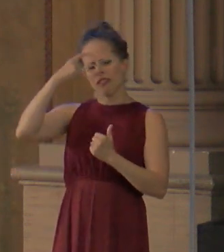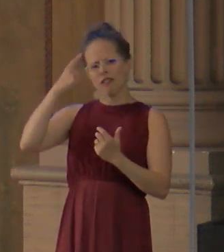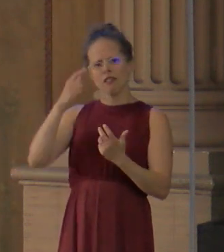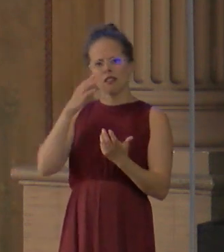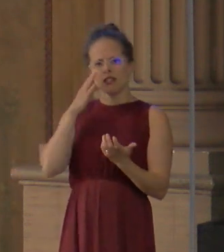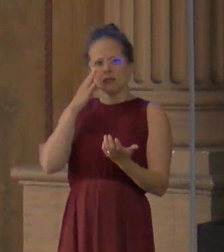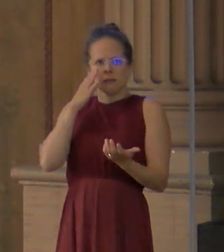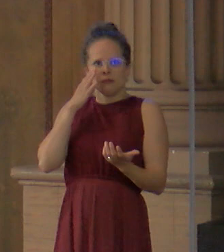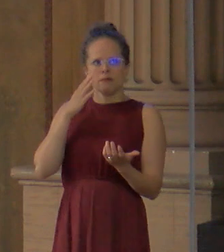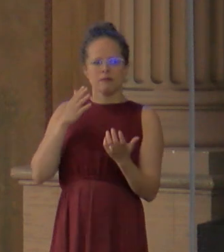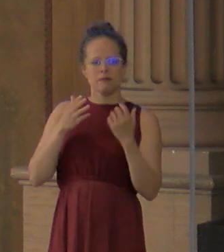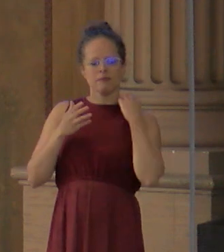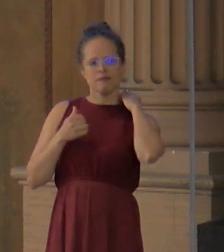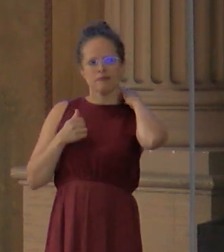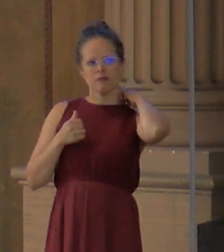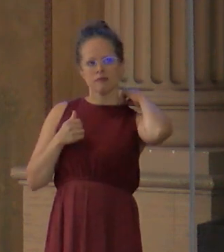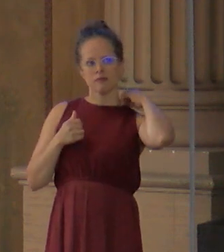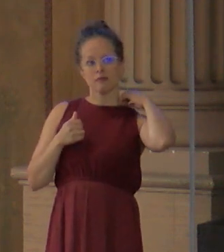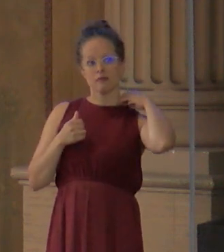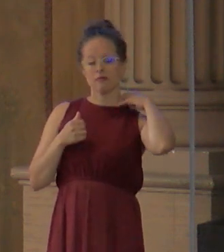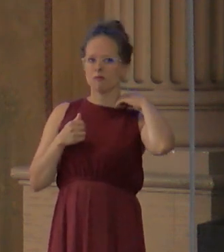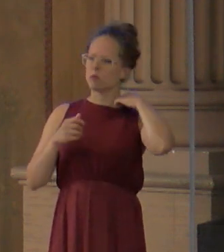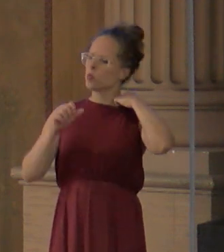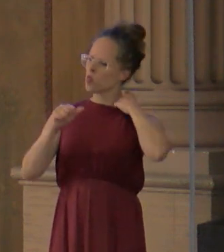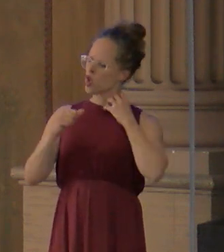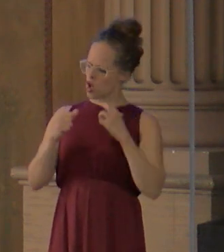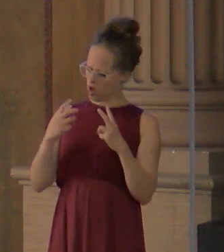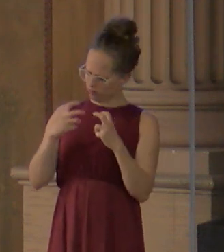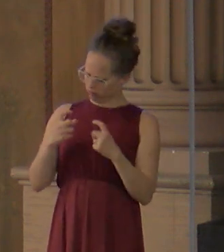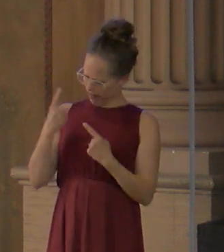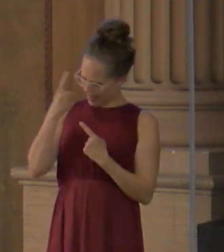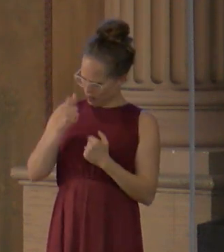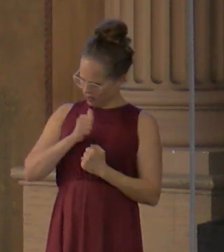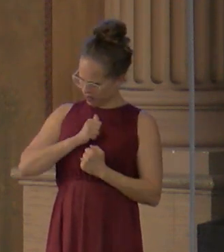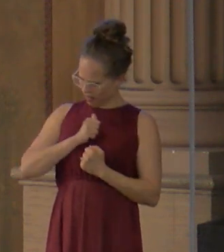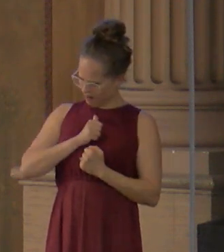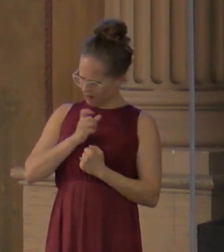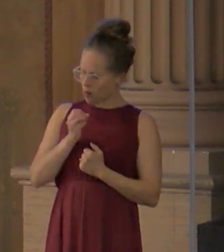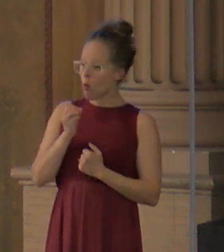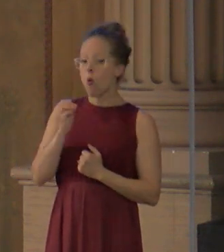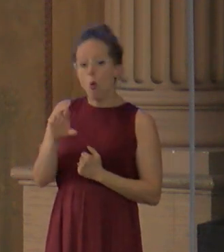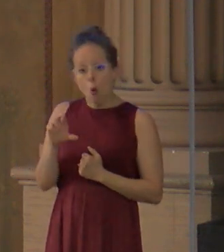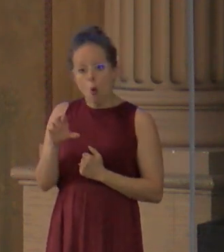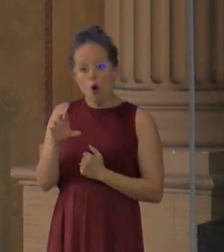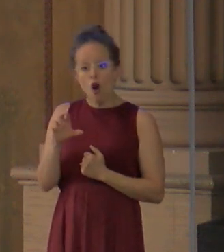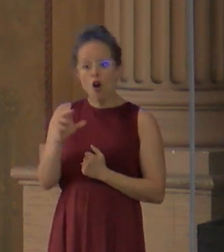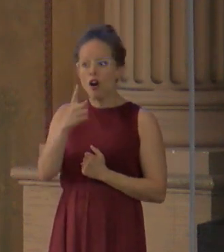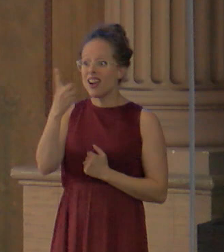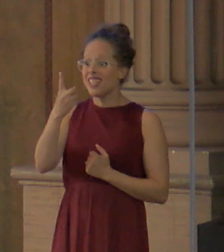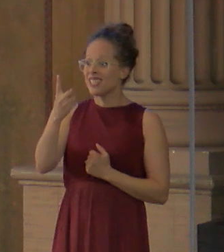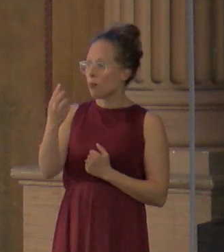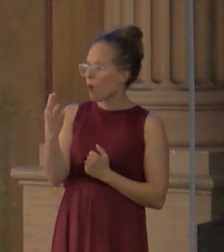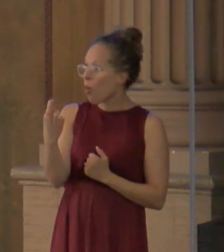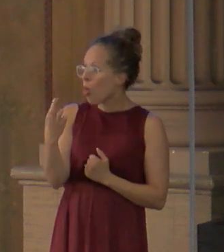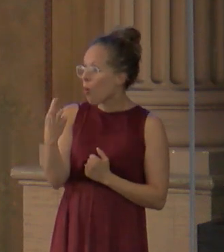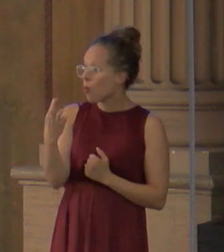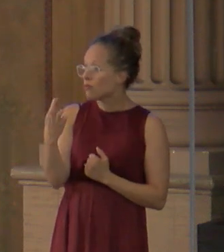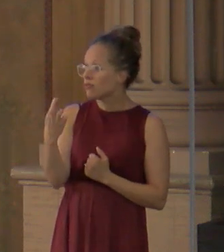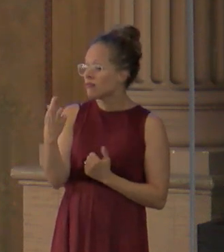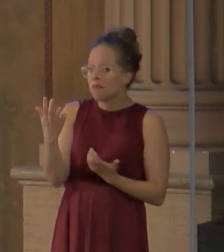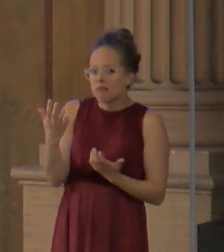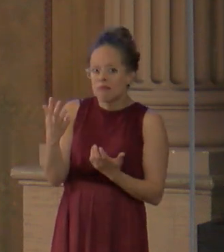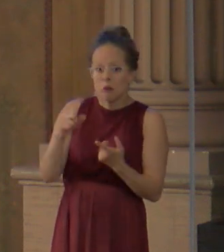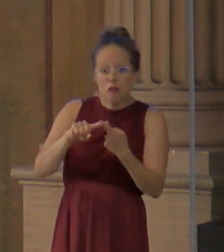yourself. It would probably be better for you to ask someone near you, someone that you're in communication with, whether it's a spouse or a friend or a sibling